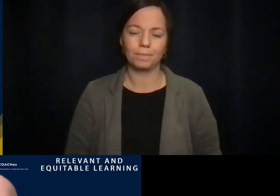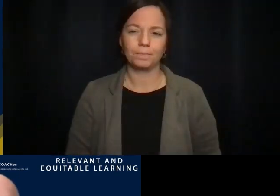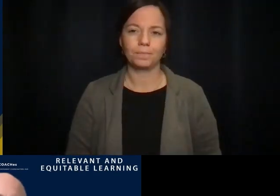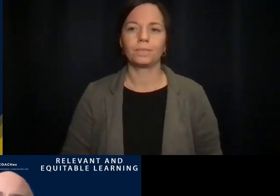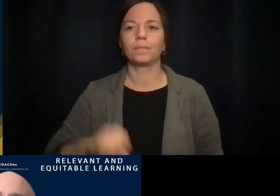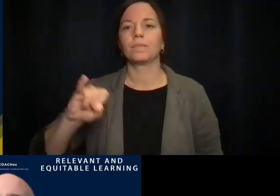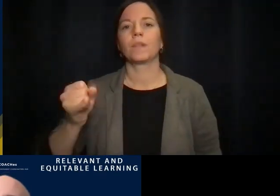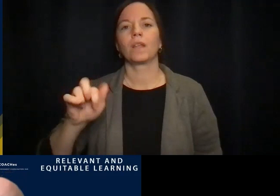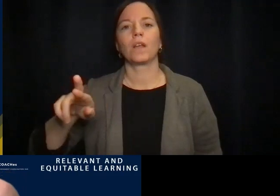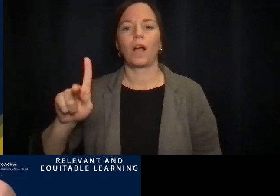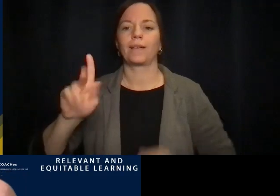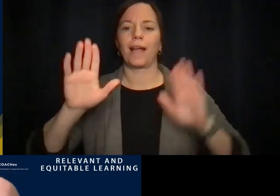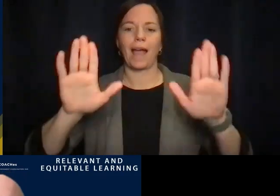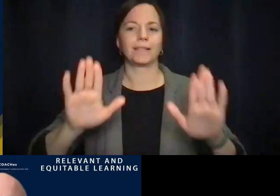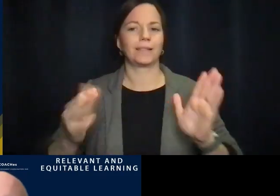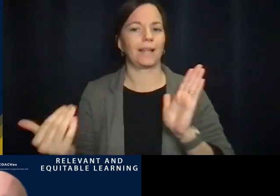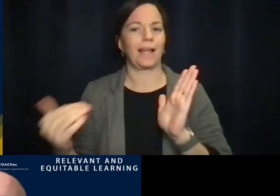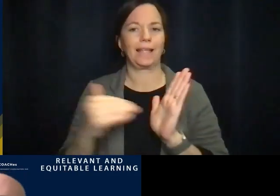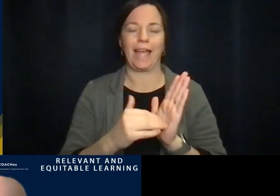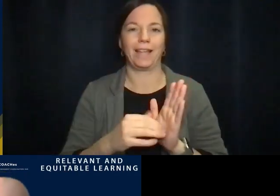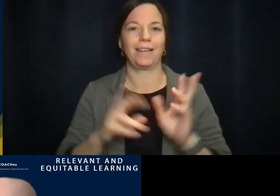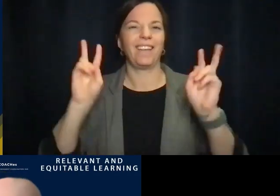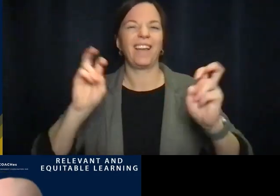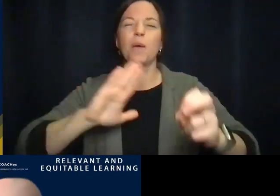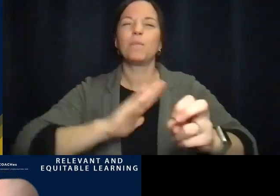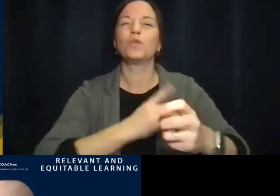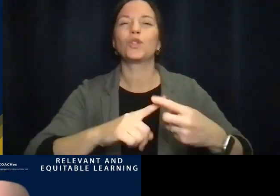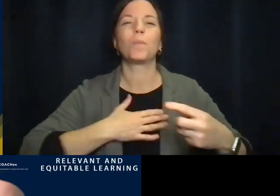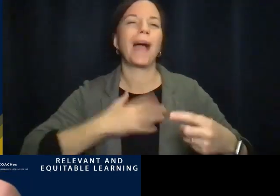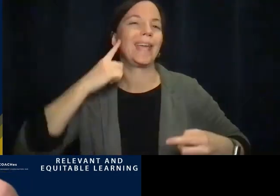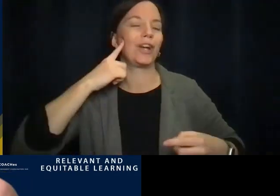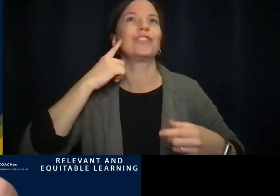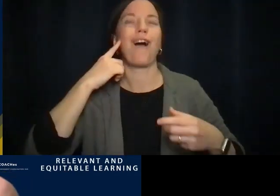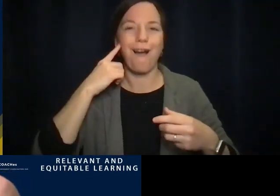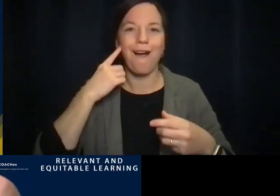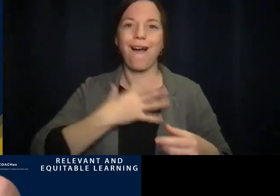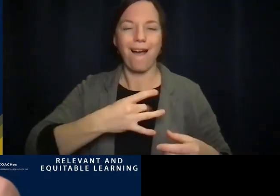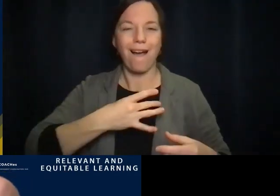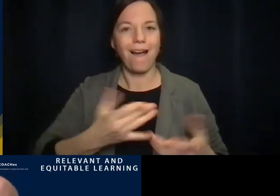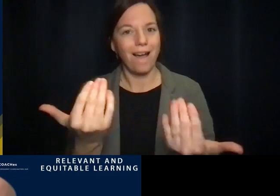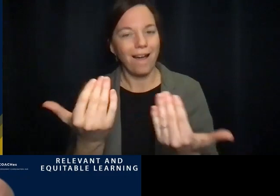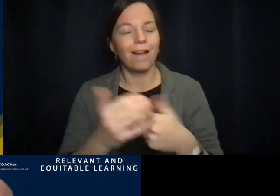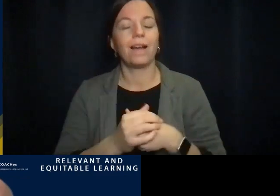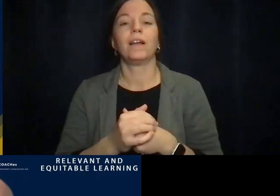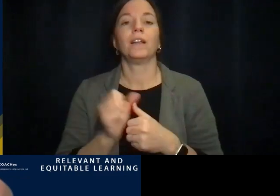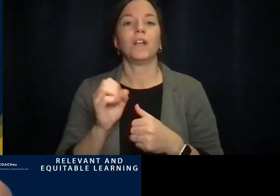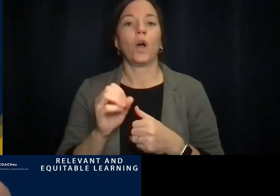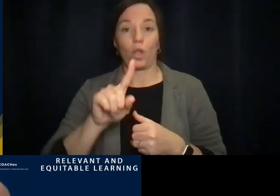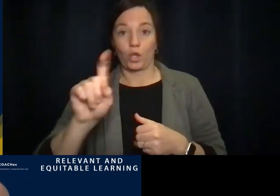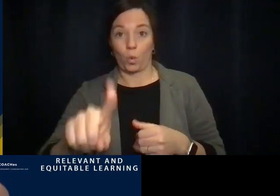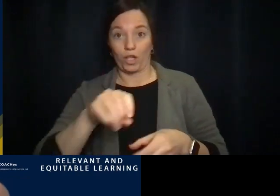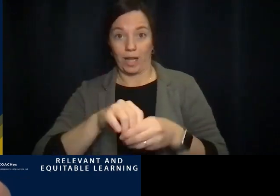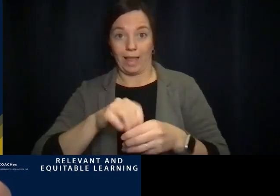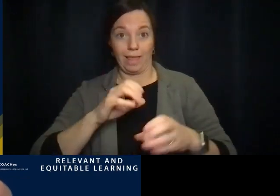Excellent. That's again, music to my ears. There is a question or comment in the